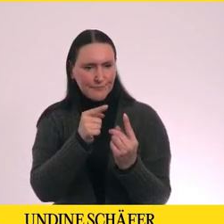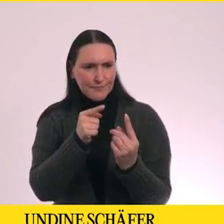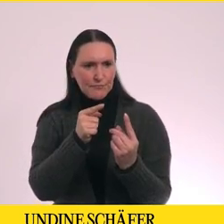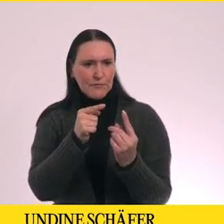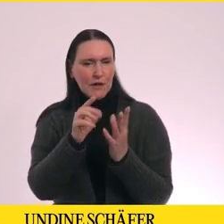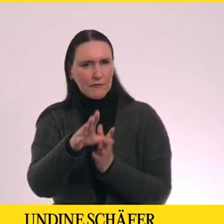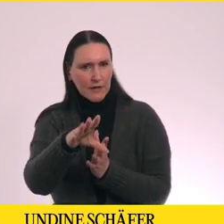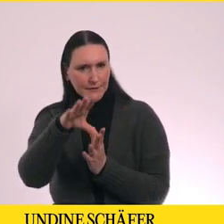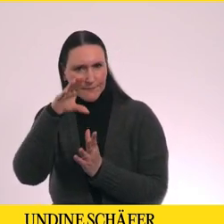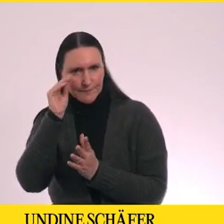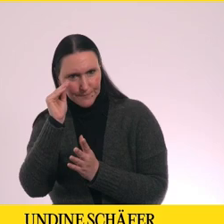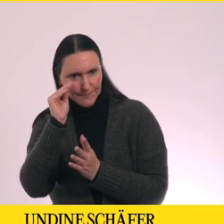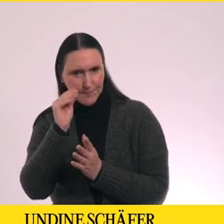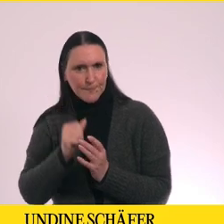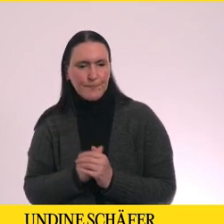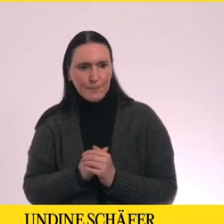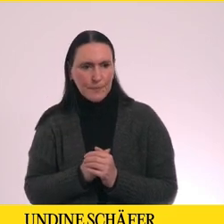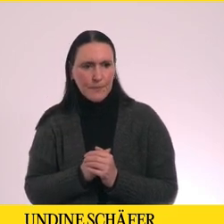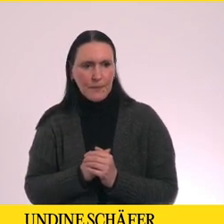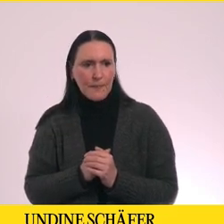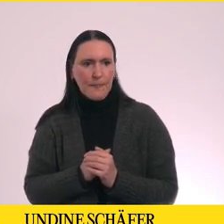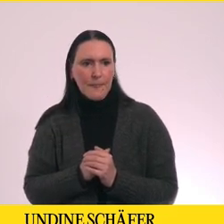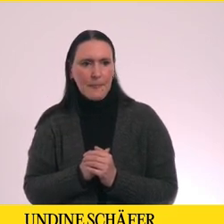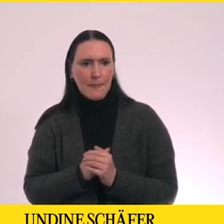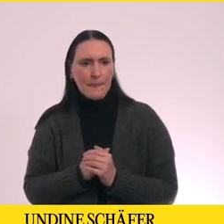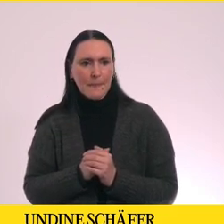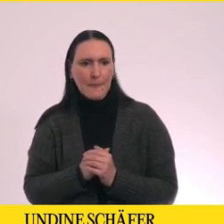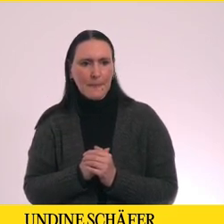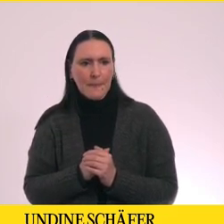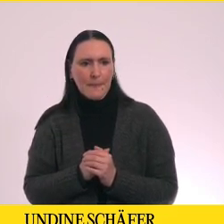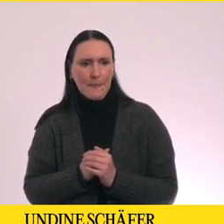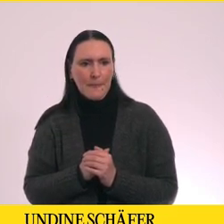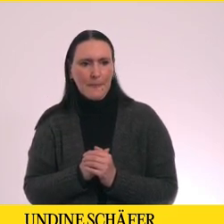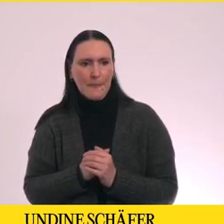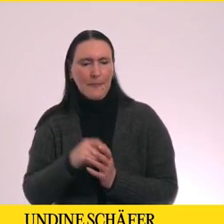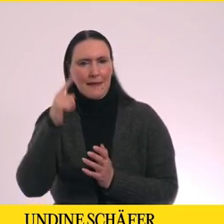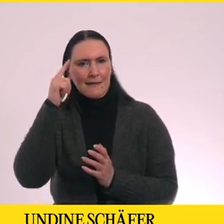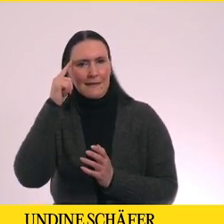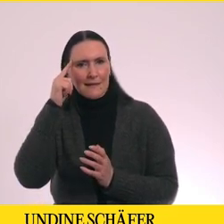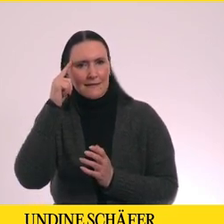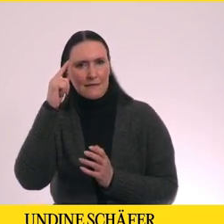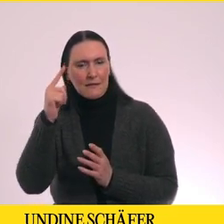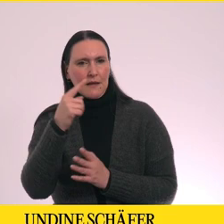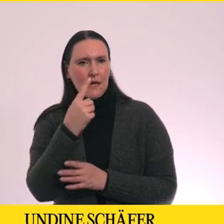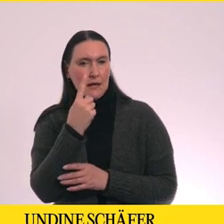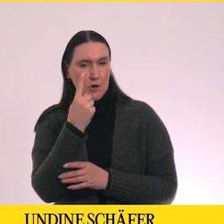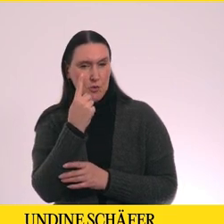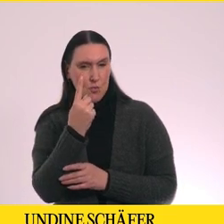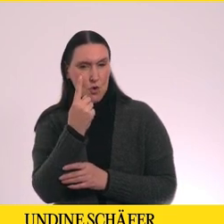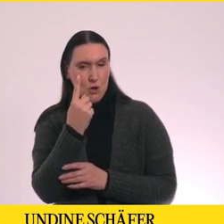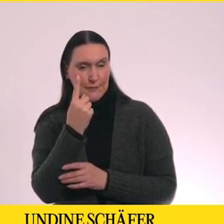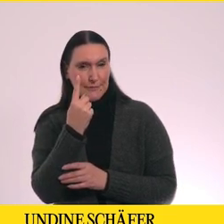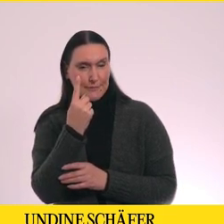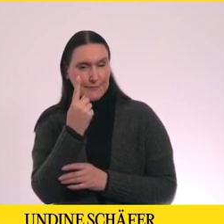So I guess one thing to think about is how are we going